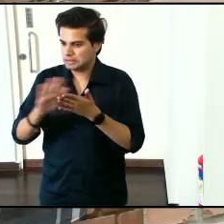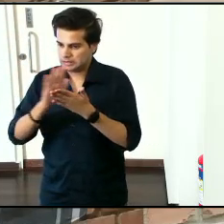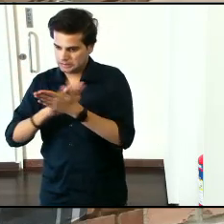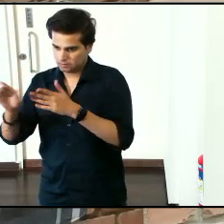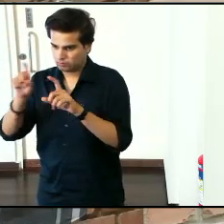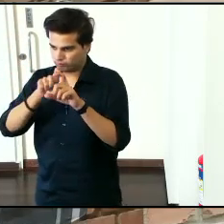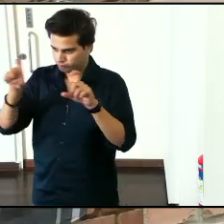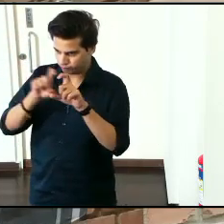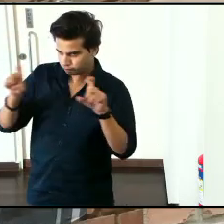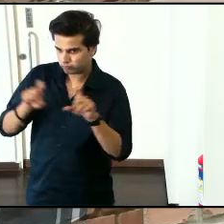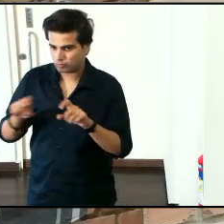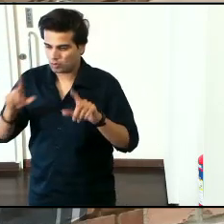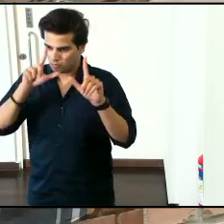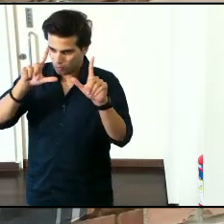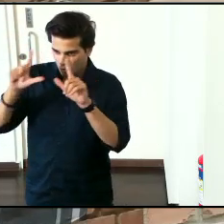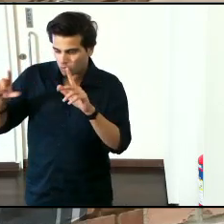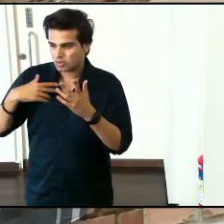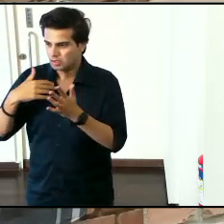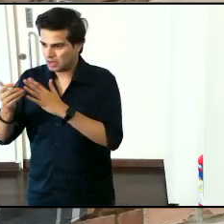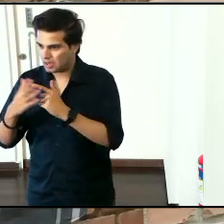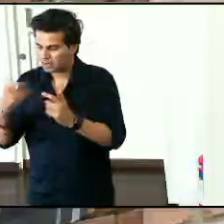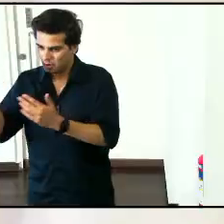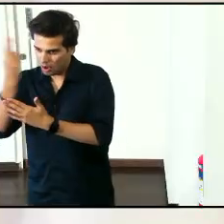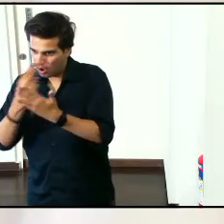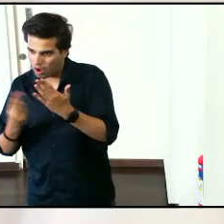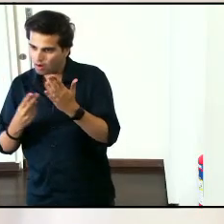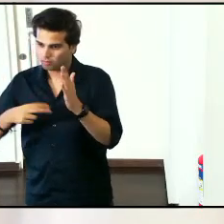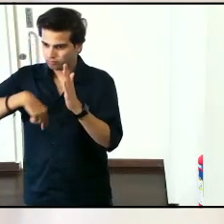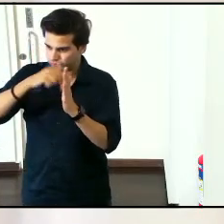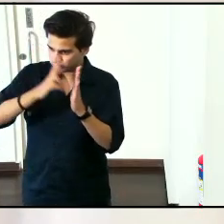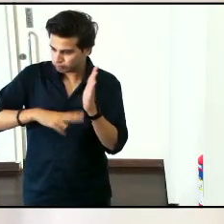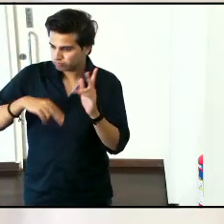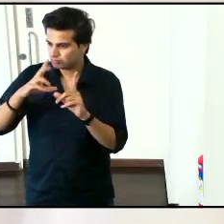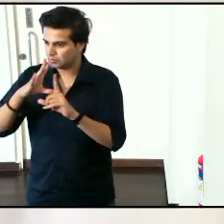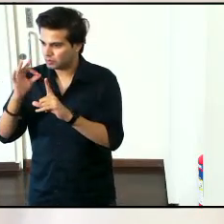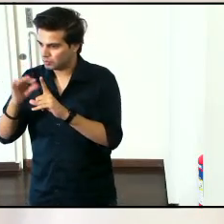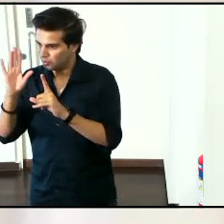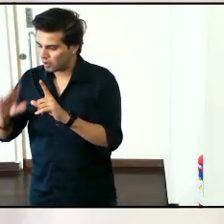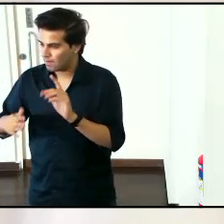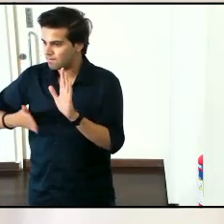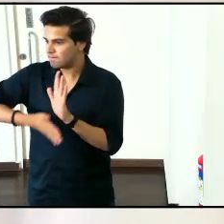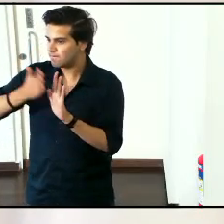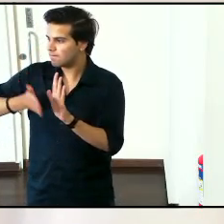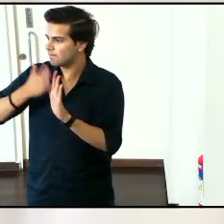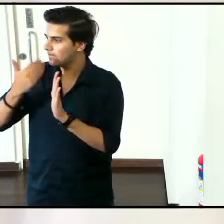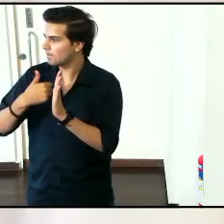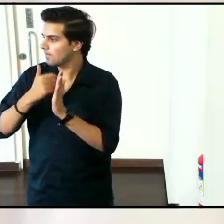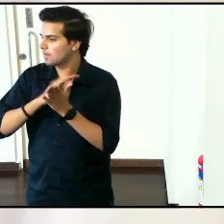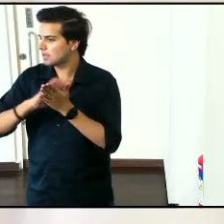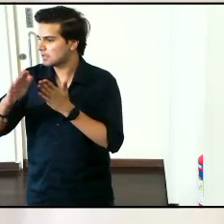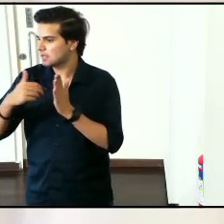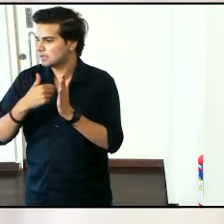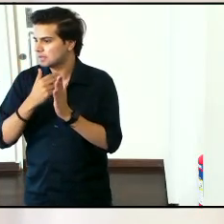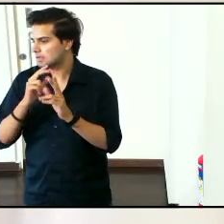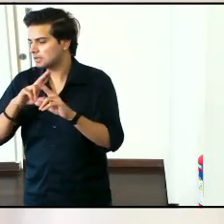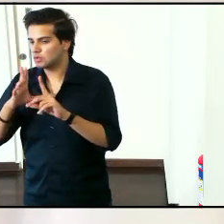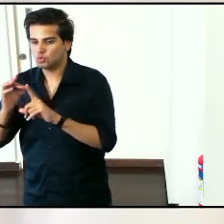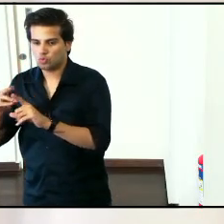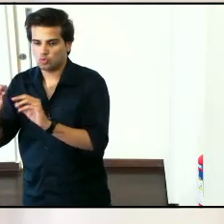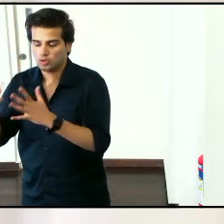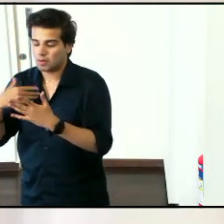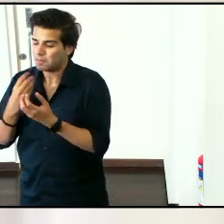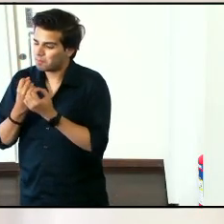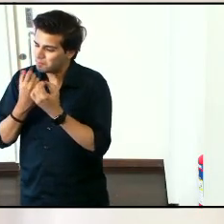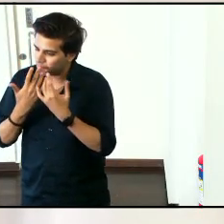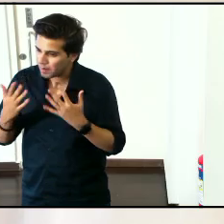all posters and any kind of wall art. It was famous for graffiti and wall art, and a lot